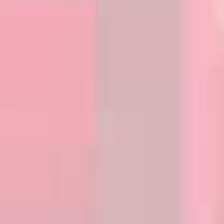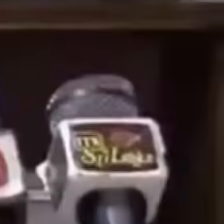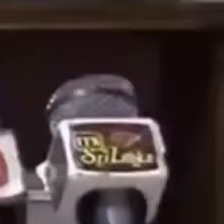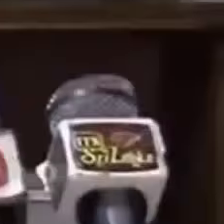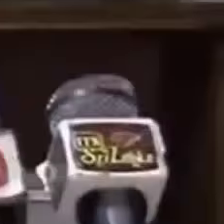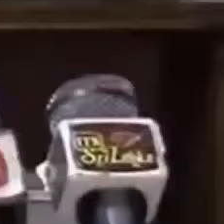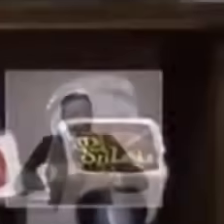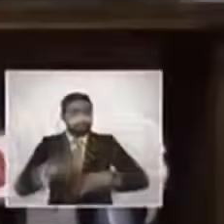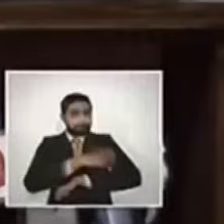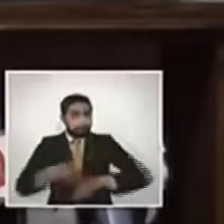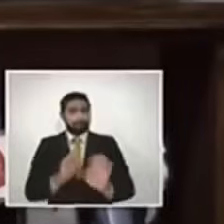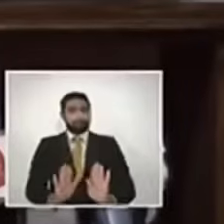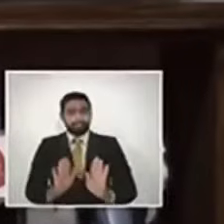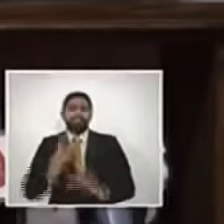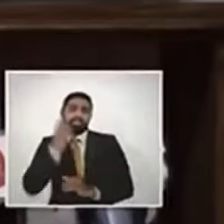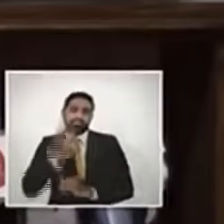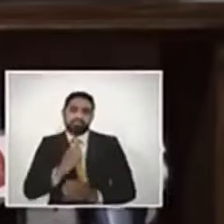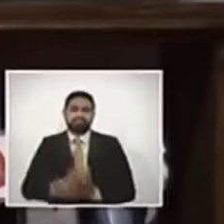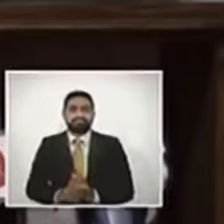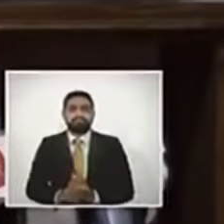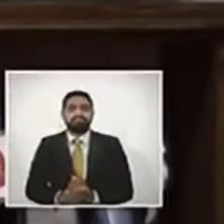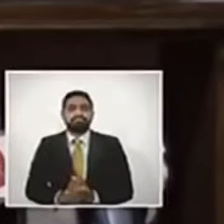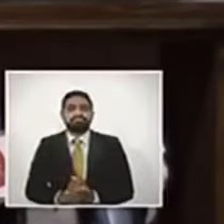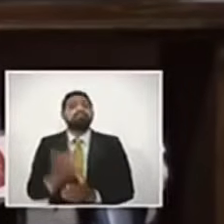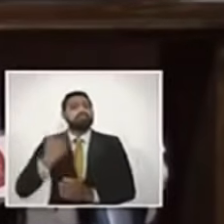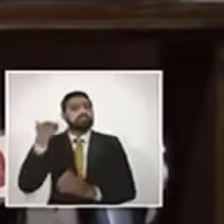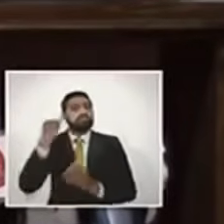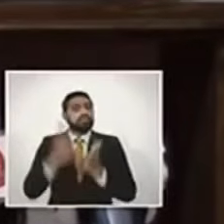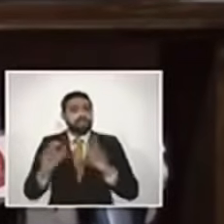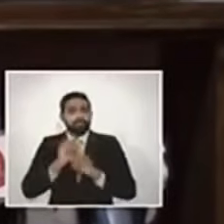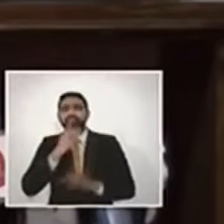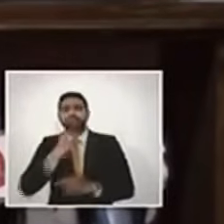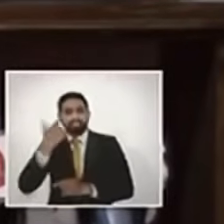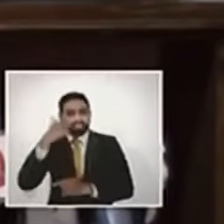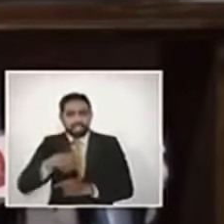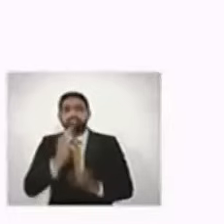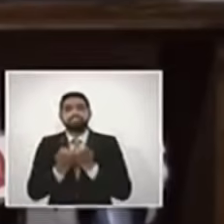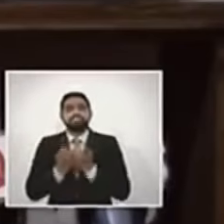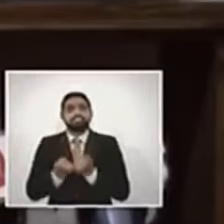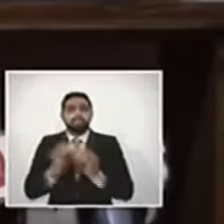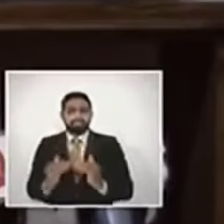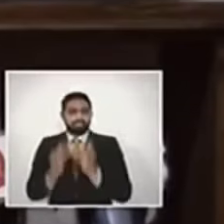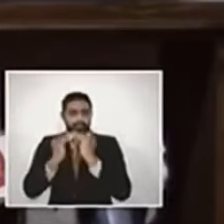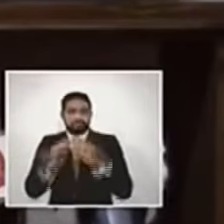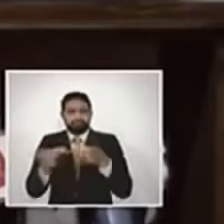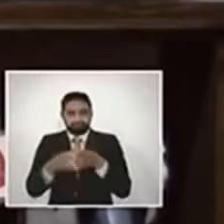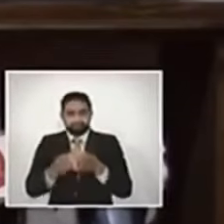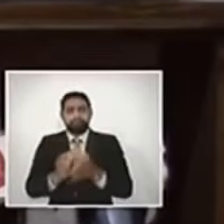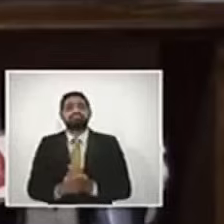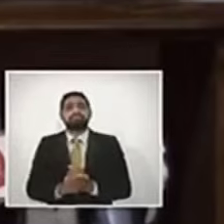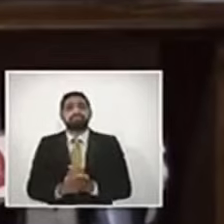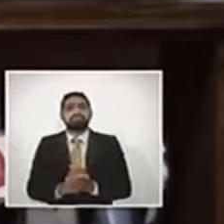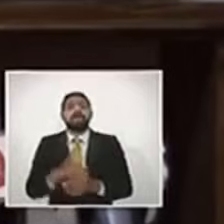Former Minister of Petroleum Resource Development Chandima Virakodi expressed his stance on this matter.